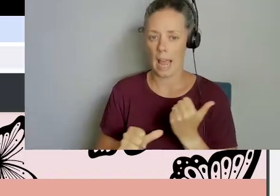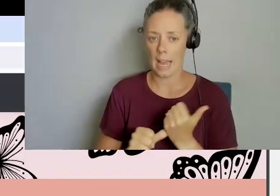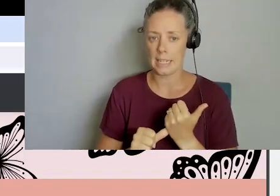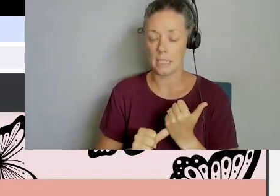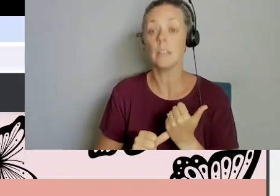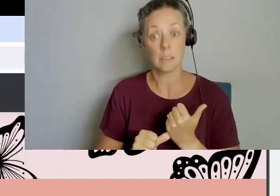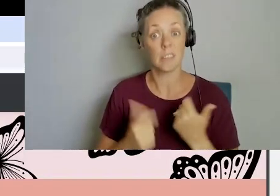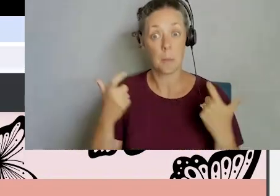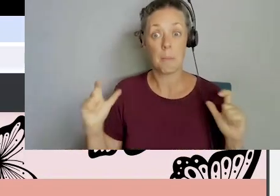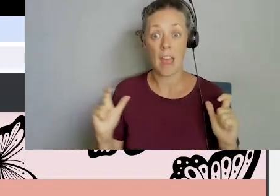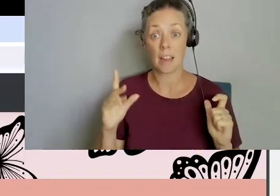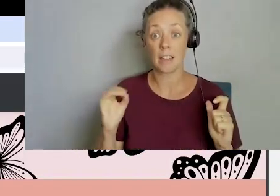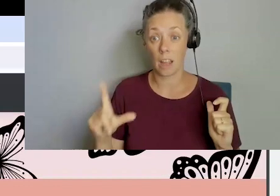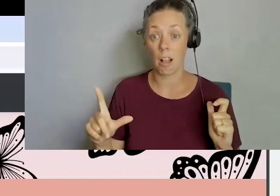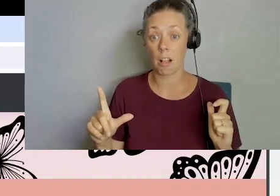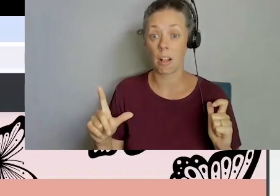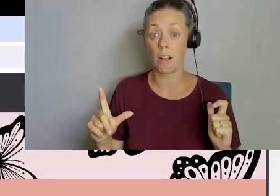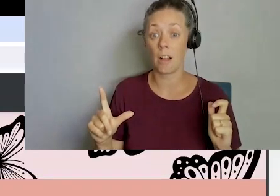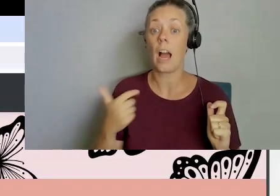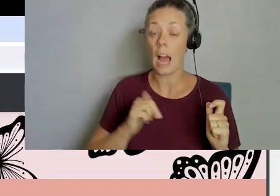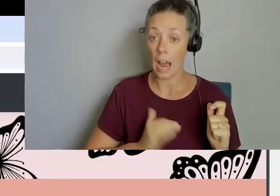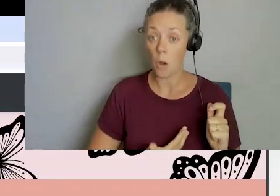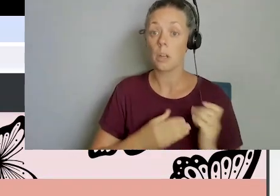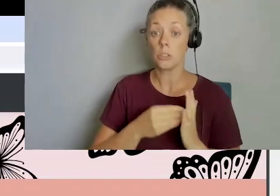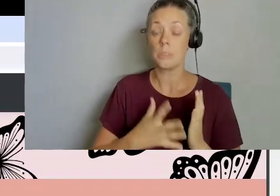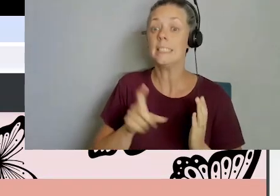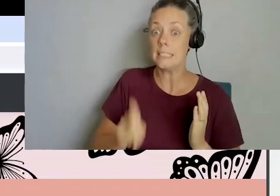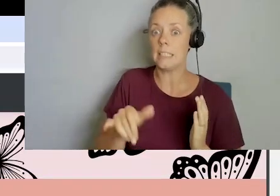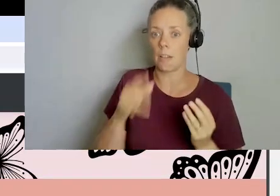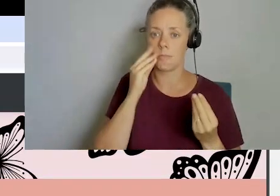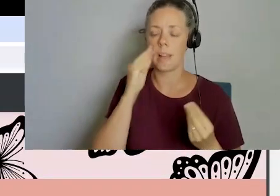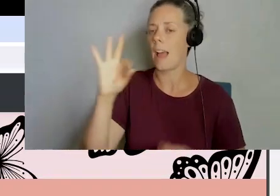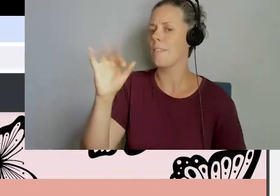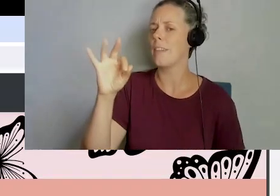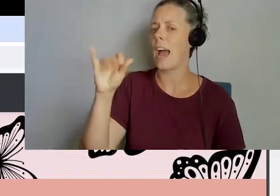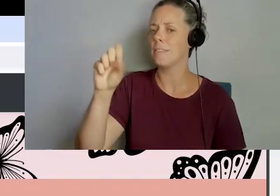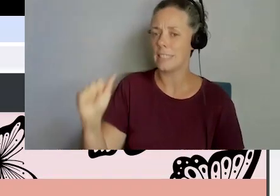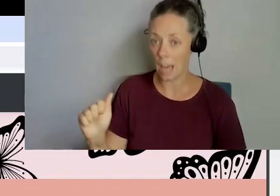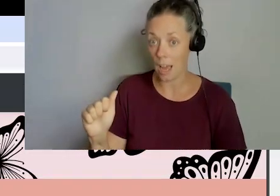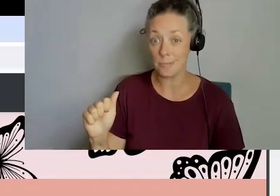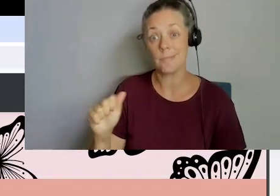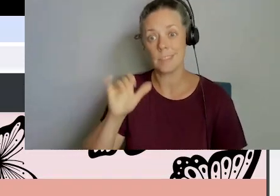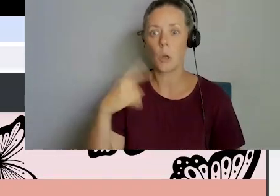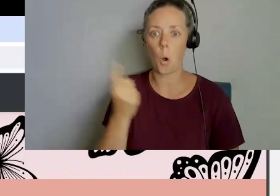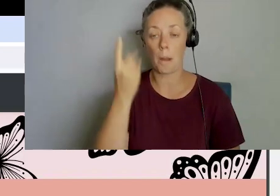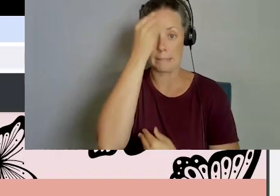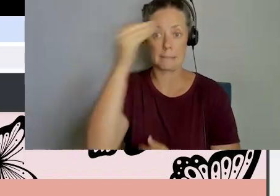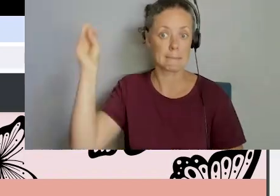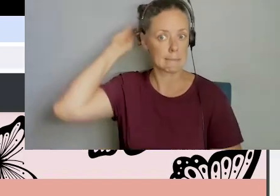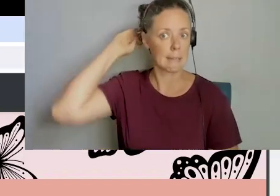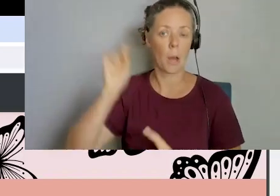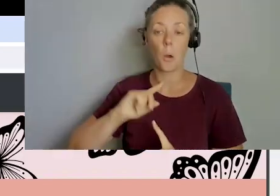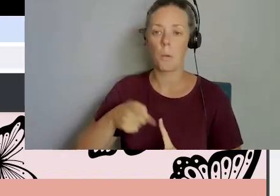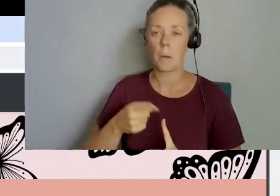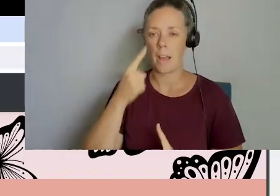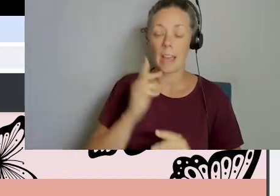Our students, sometimes they lack that information because FAFSA has always been in the back of our minds, right? Whenever they are in high school,